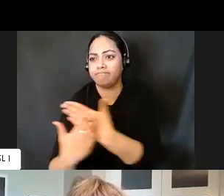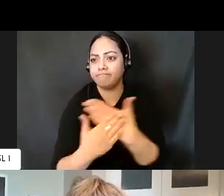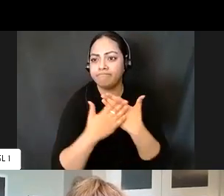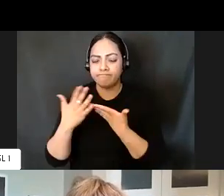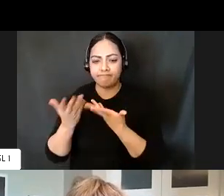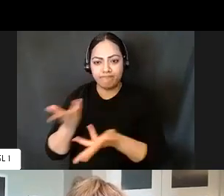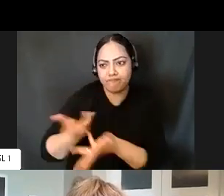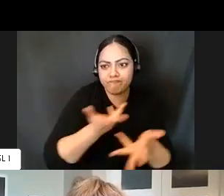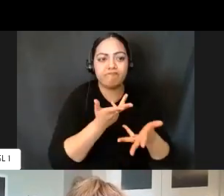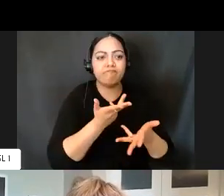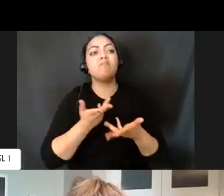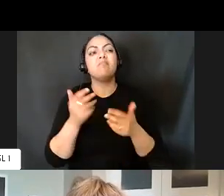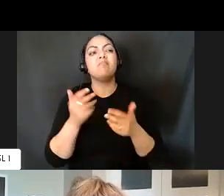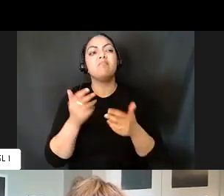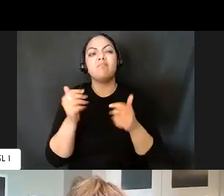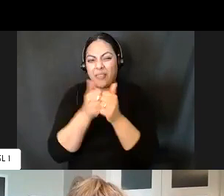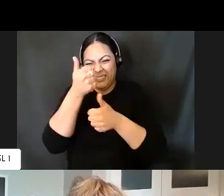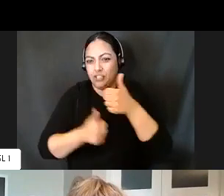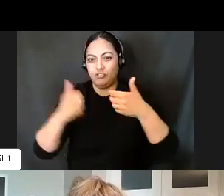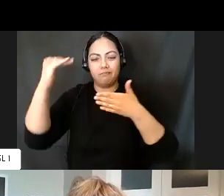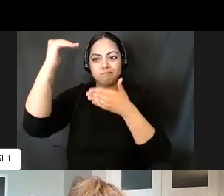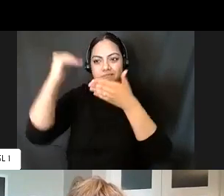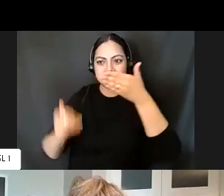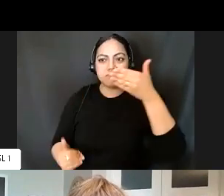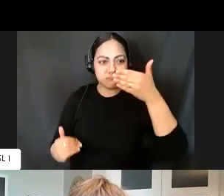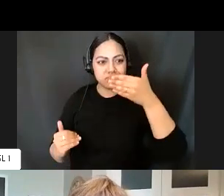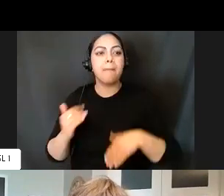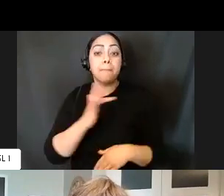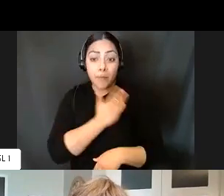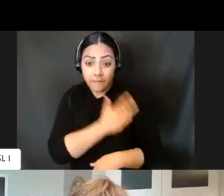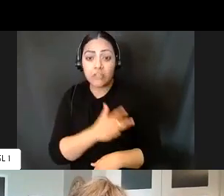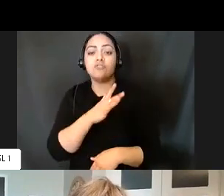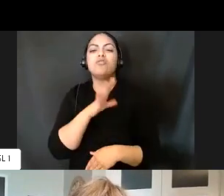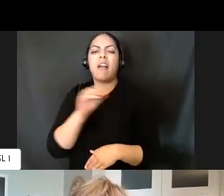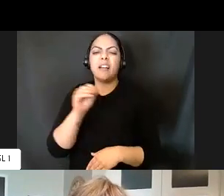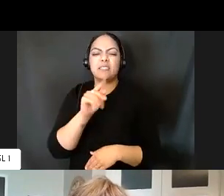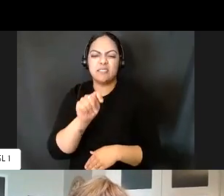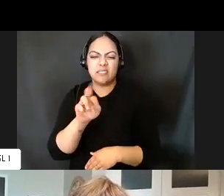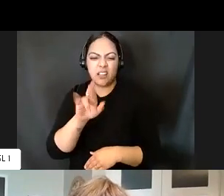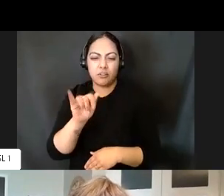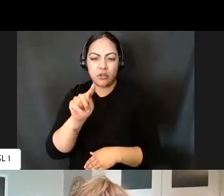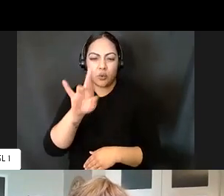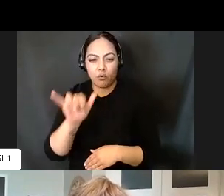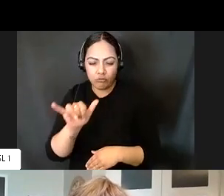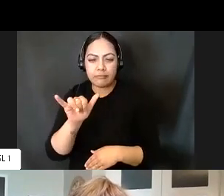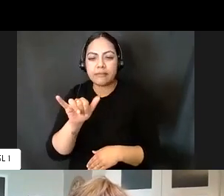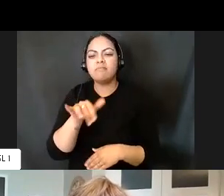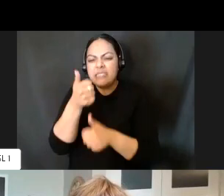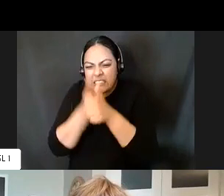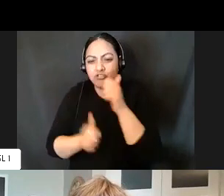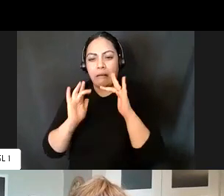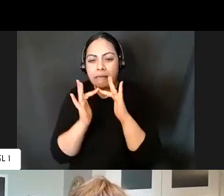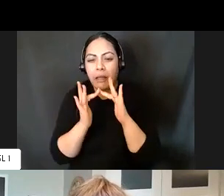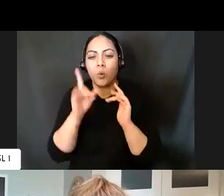project. So we had conversations with each of the provincial and territorial elder abuse